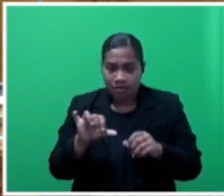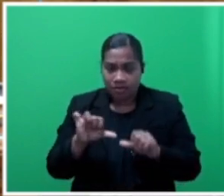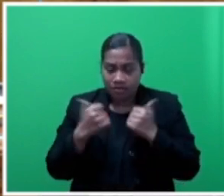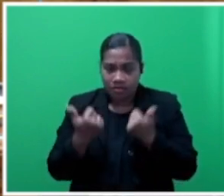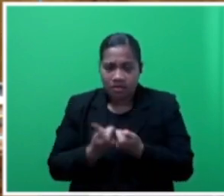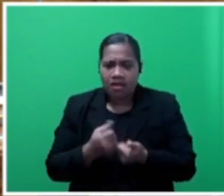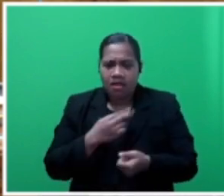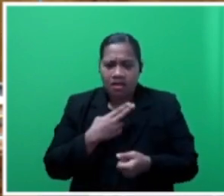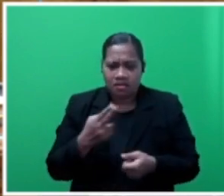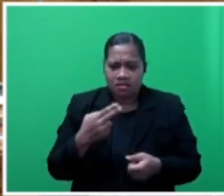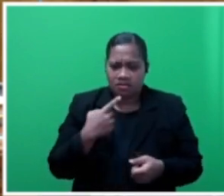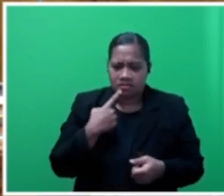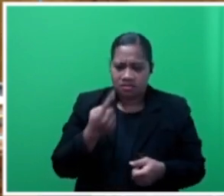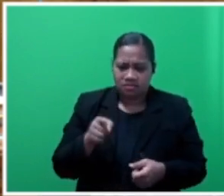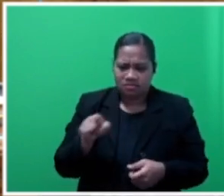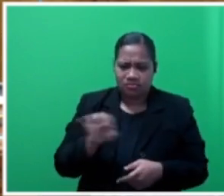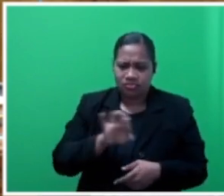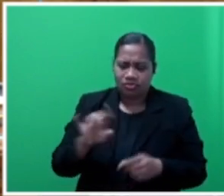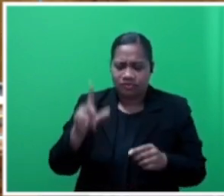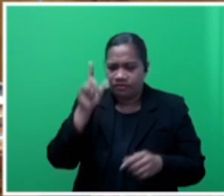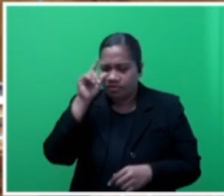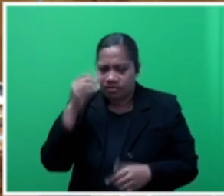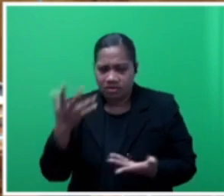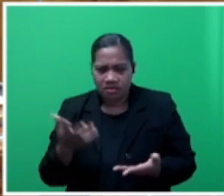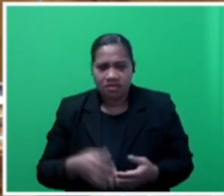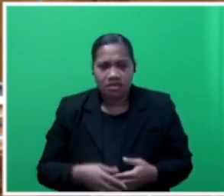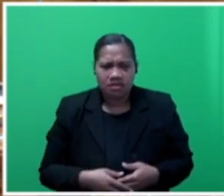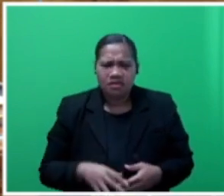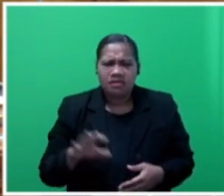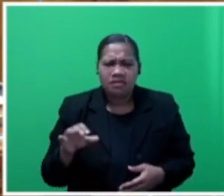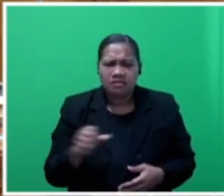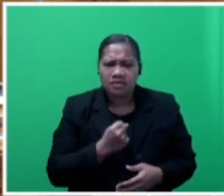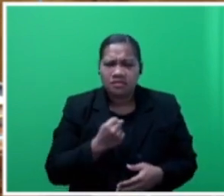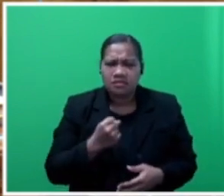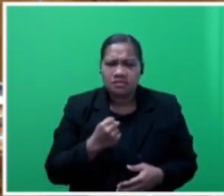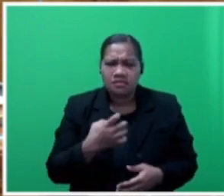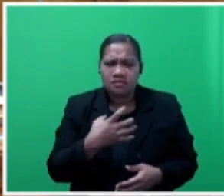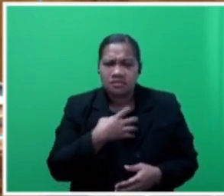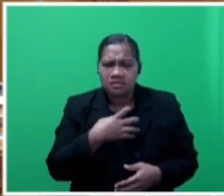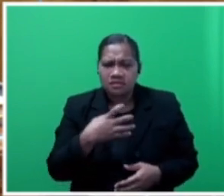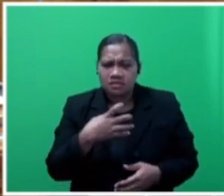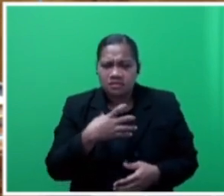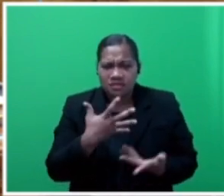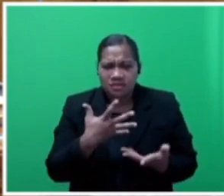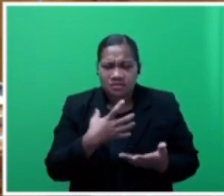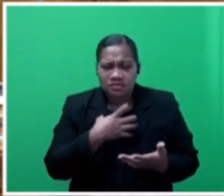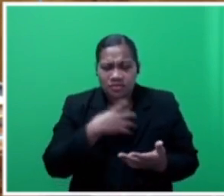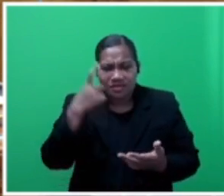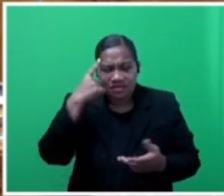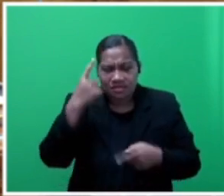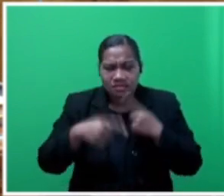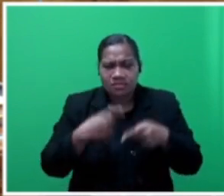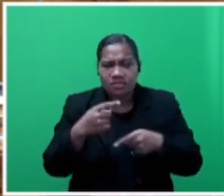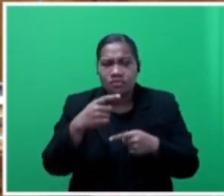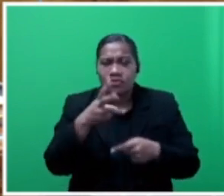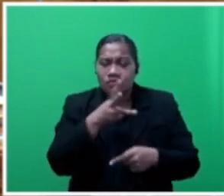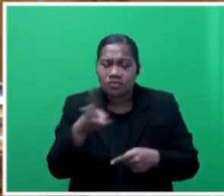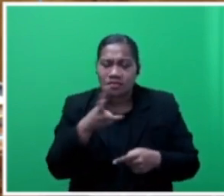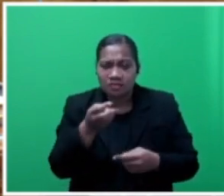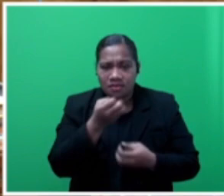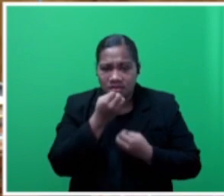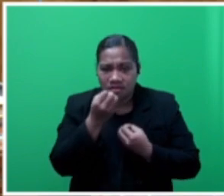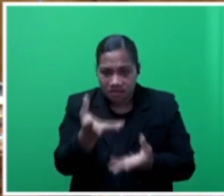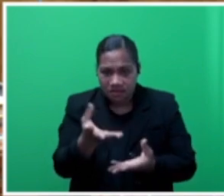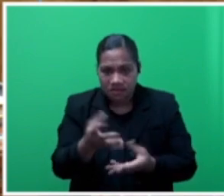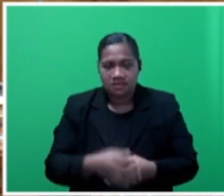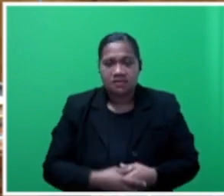May I suggest to the Honourable Minister of Economy that he must be more sensitive in the choice of words in the public domain, particularly